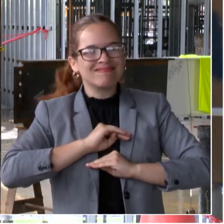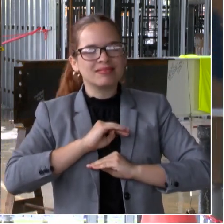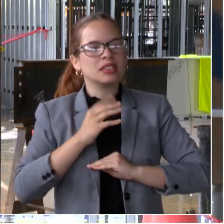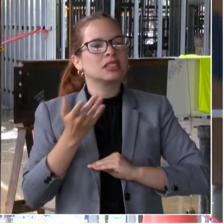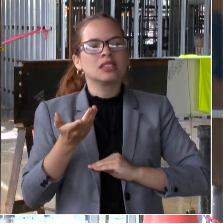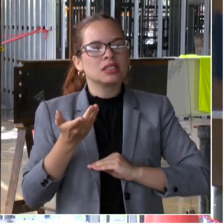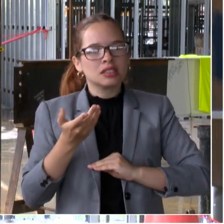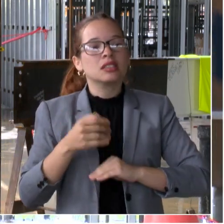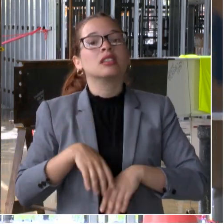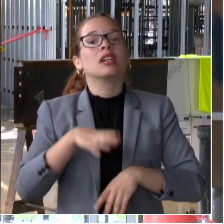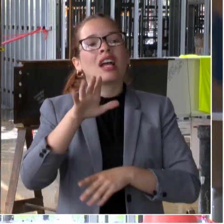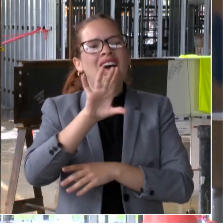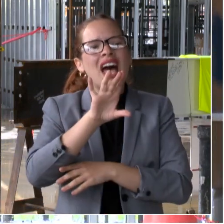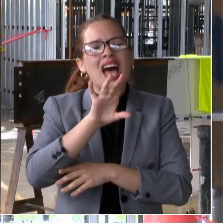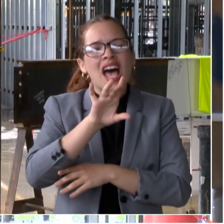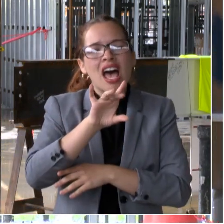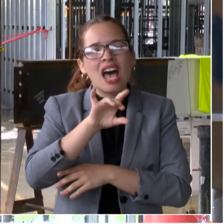8.68.